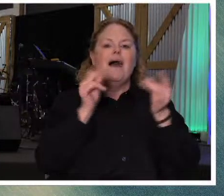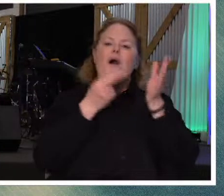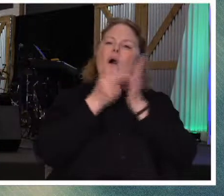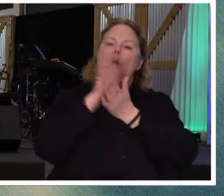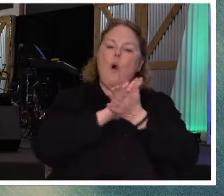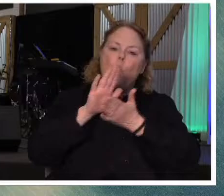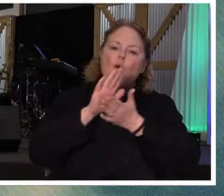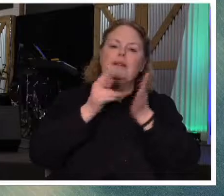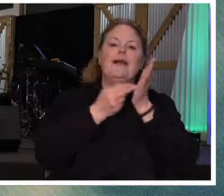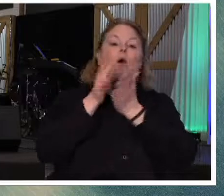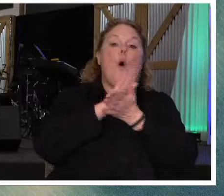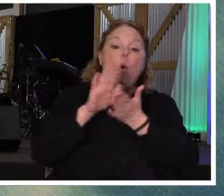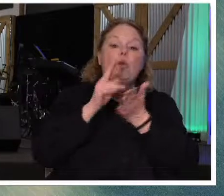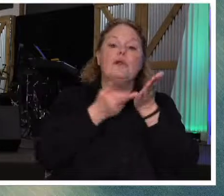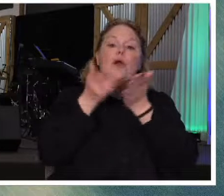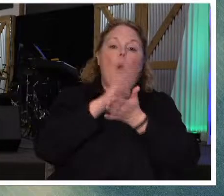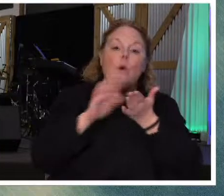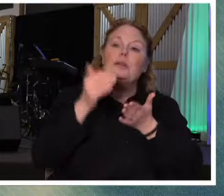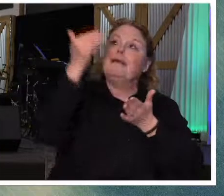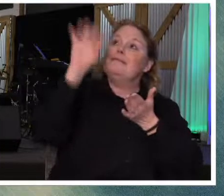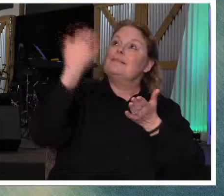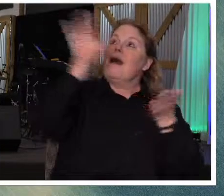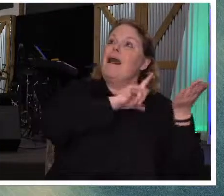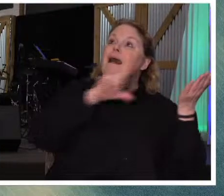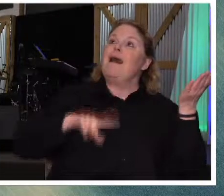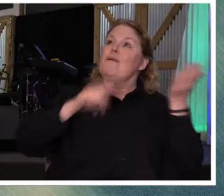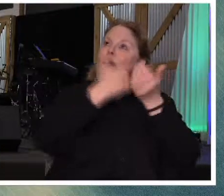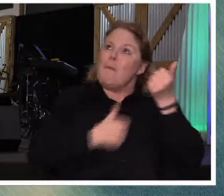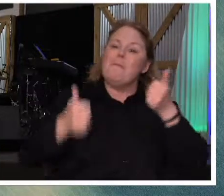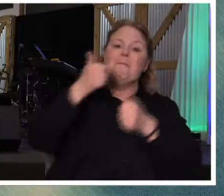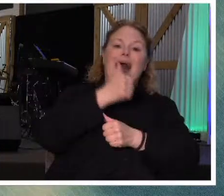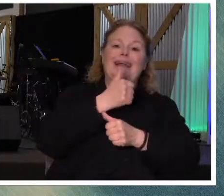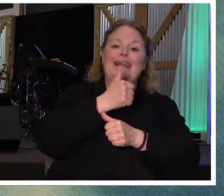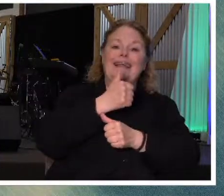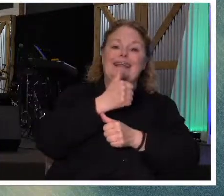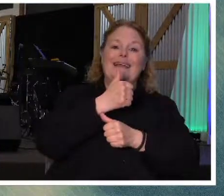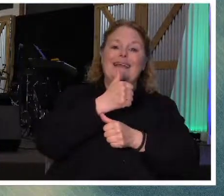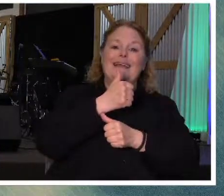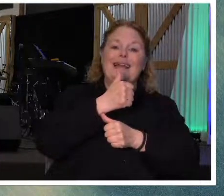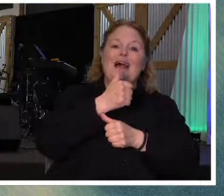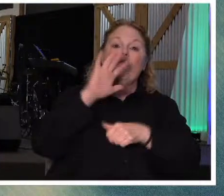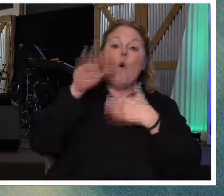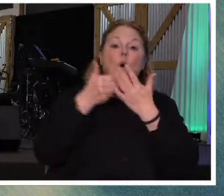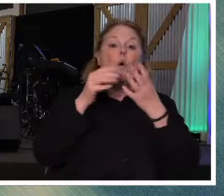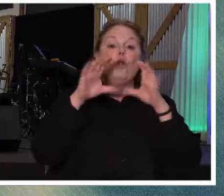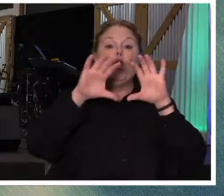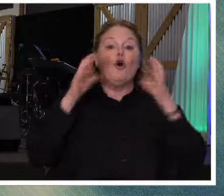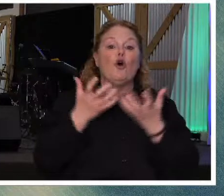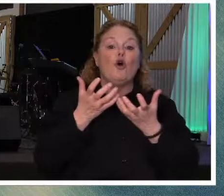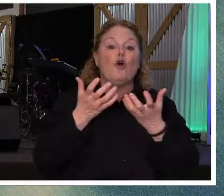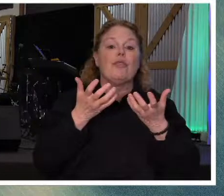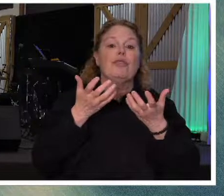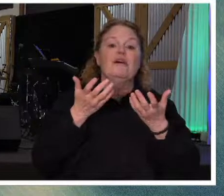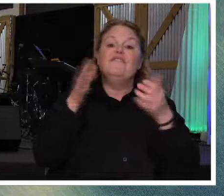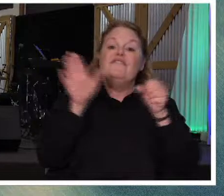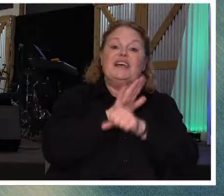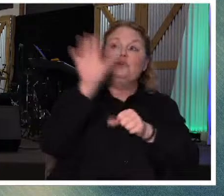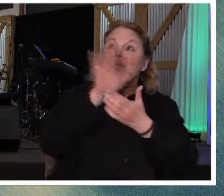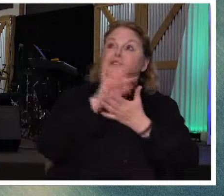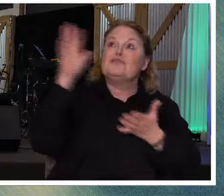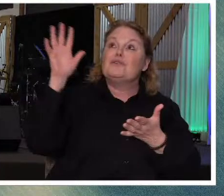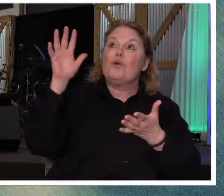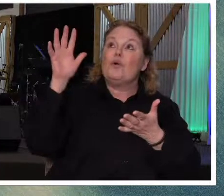At the sound of their voices, the doorposts and the thresholds shook, and the temple was filled